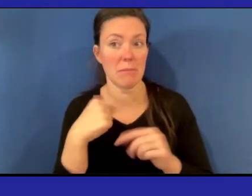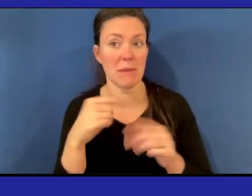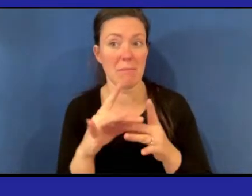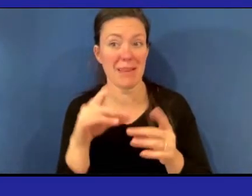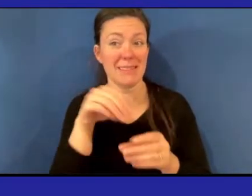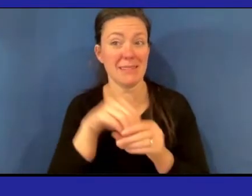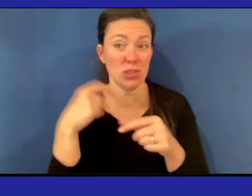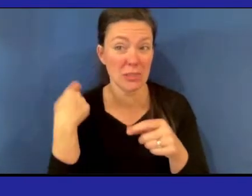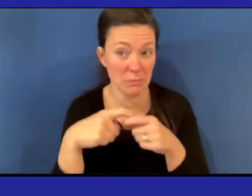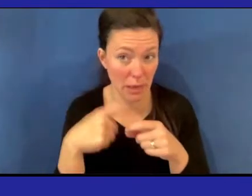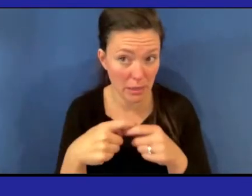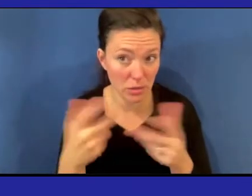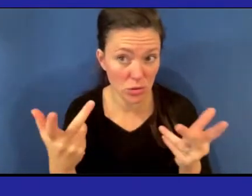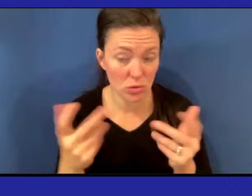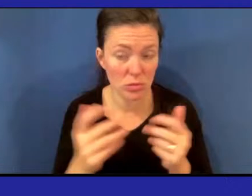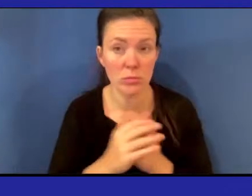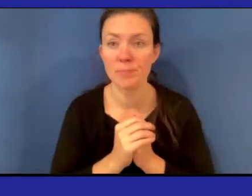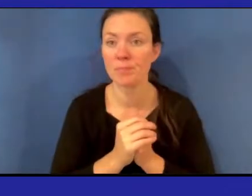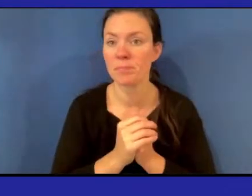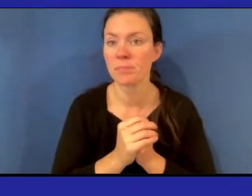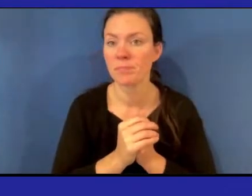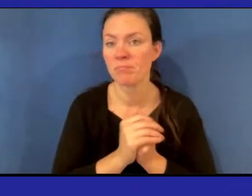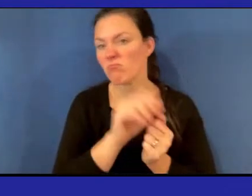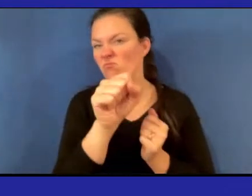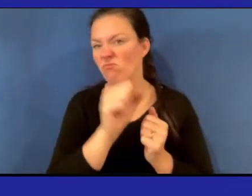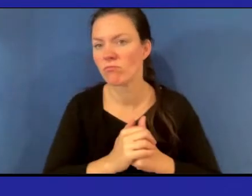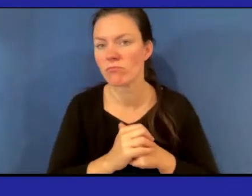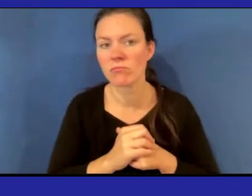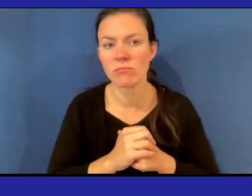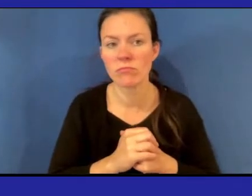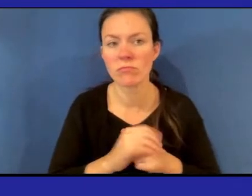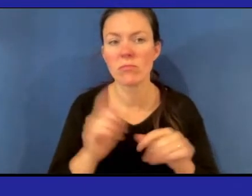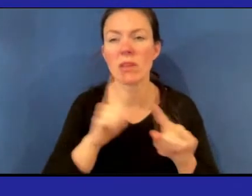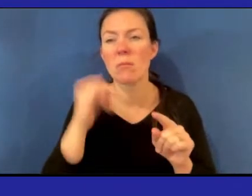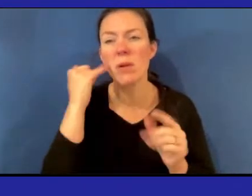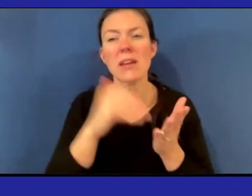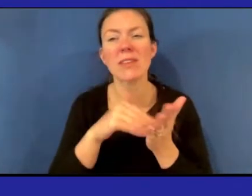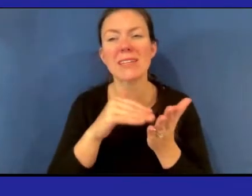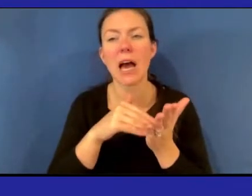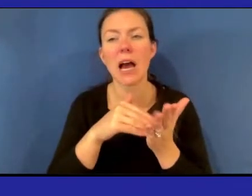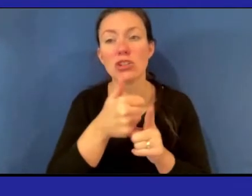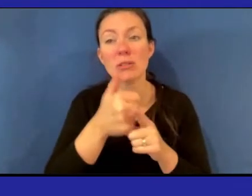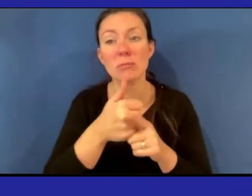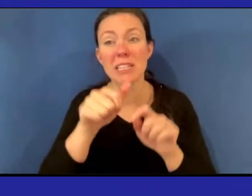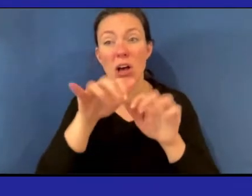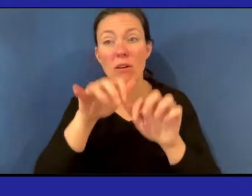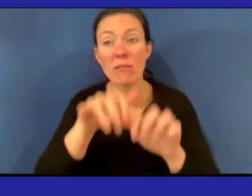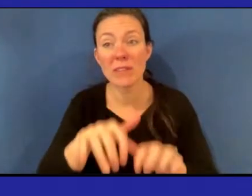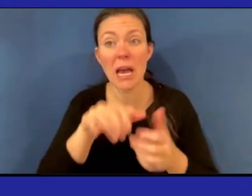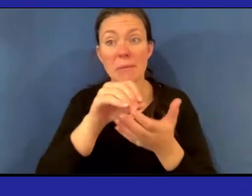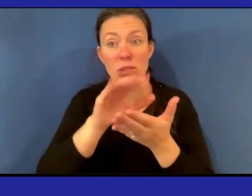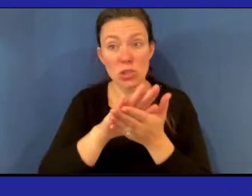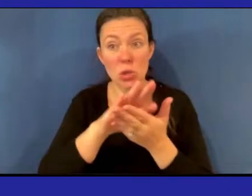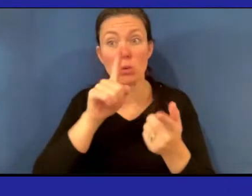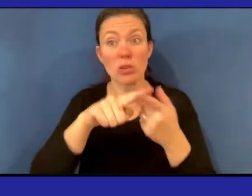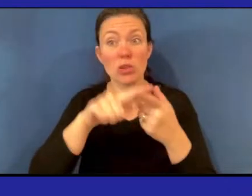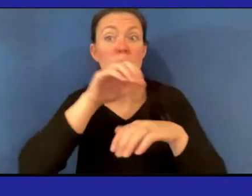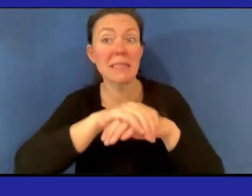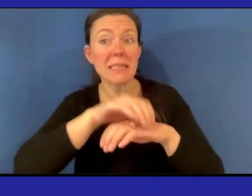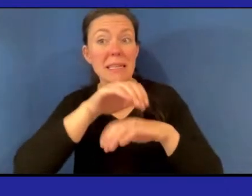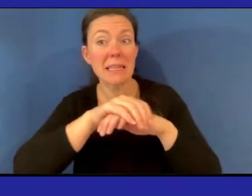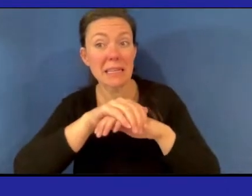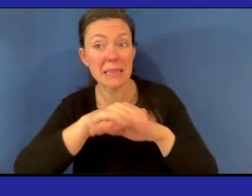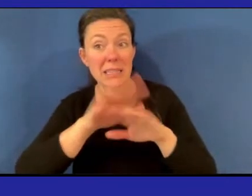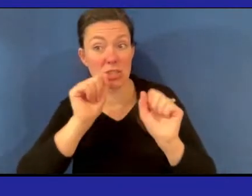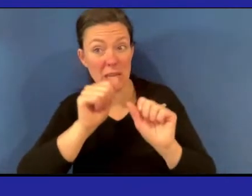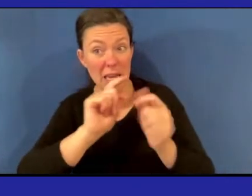Um, just, So, Mitch, but if the doctor puts notes in English, does that get translated? in the Spanish